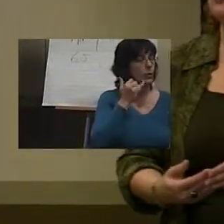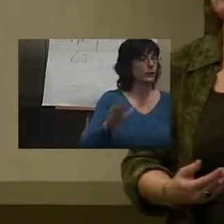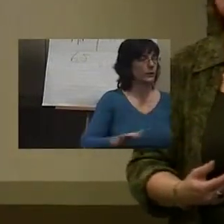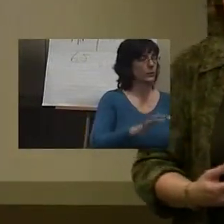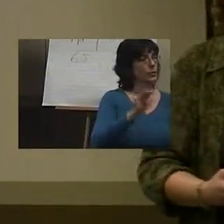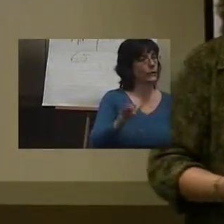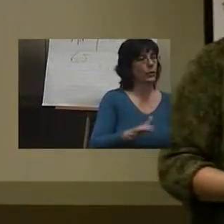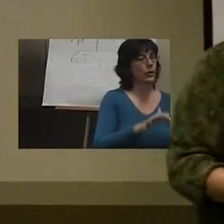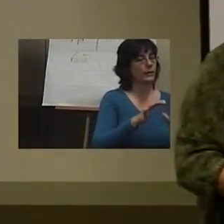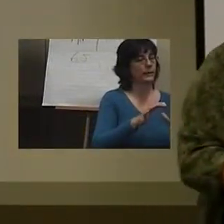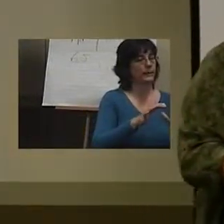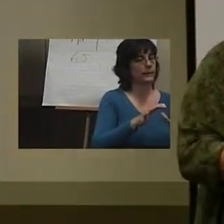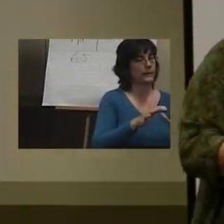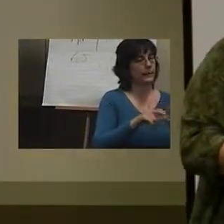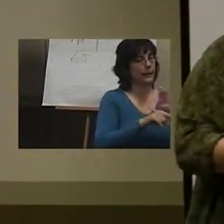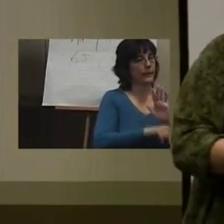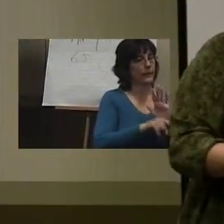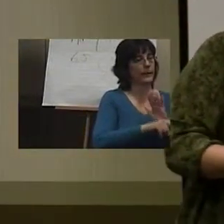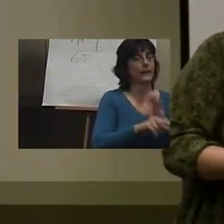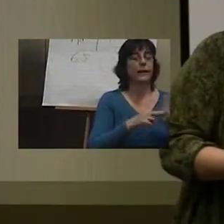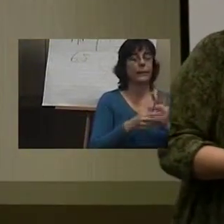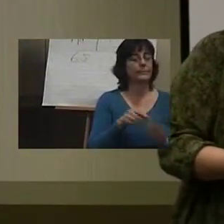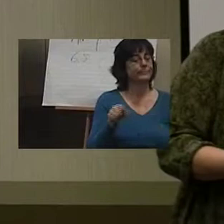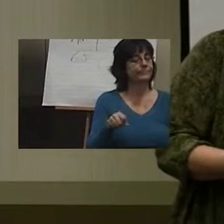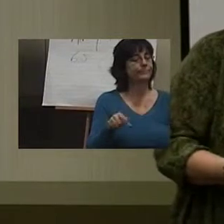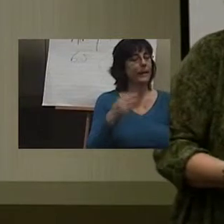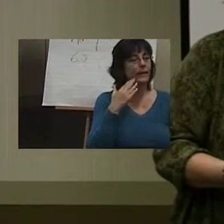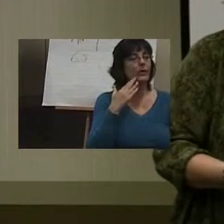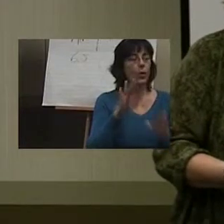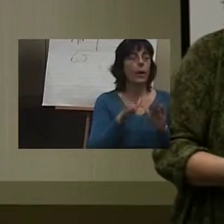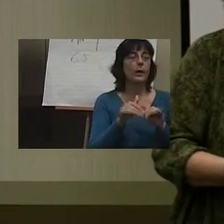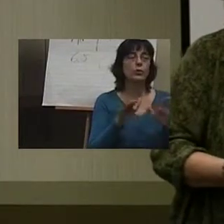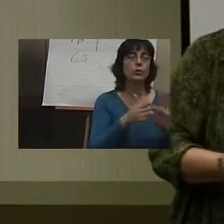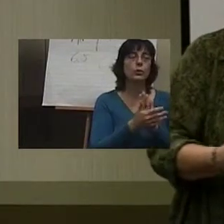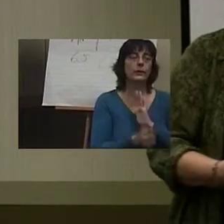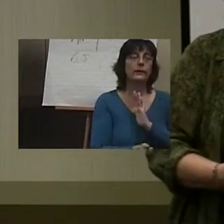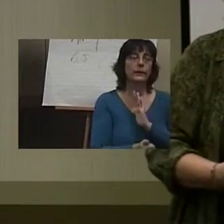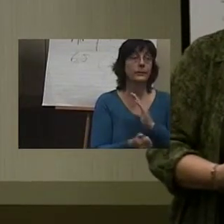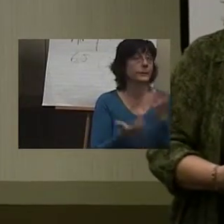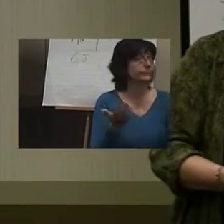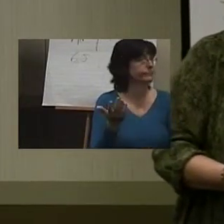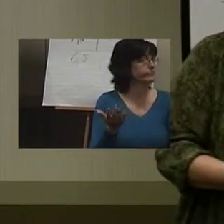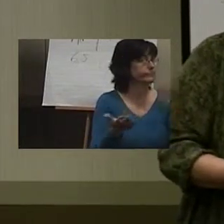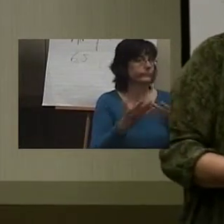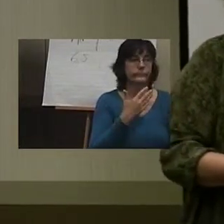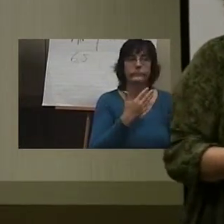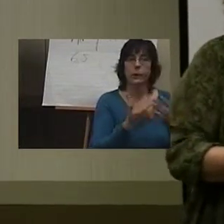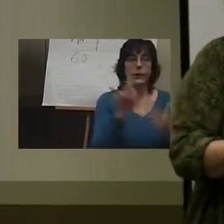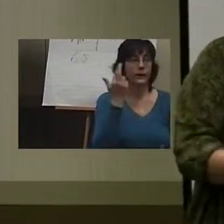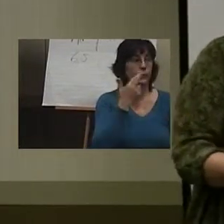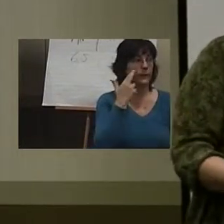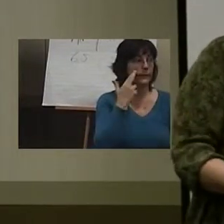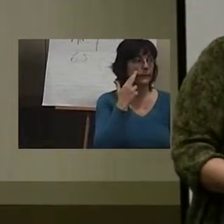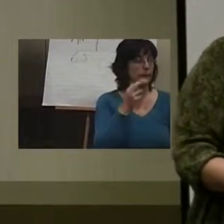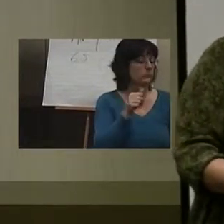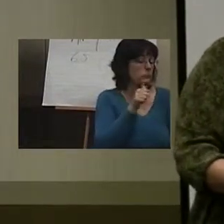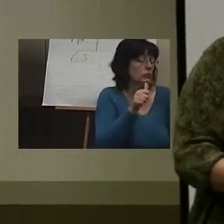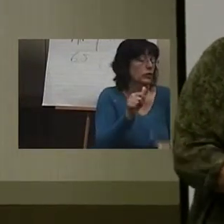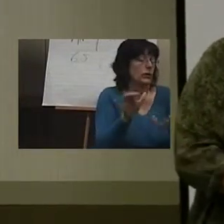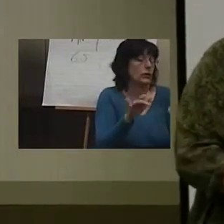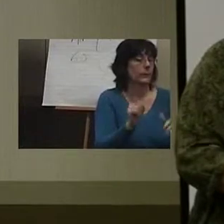performance deficit, you're saying they know how to do the skill, but for whatever reason, they're not performing the